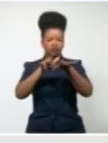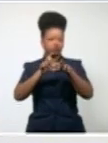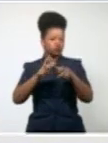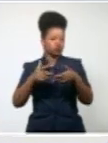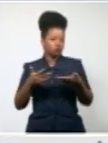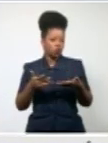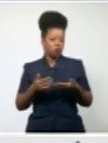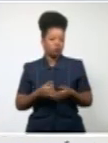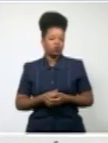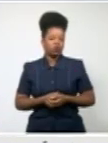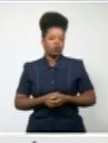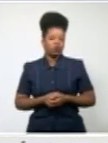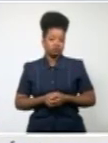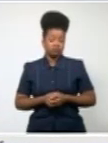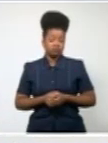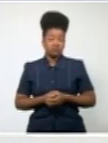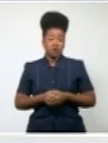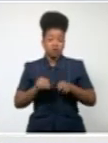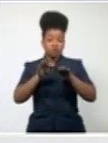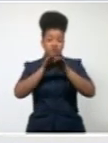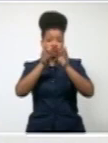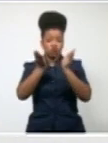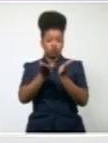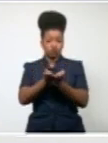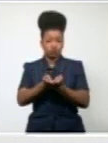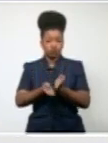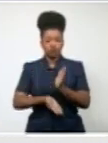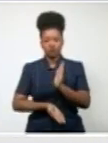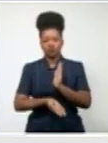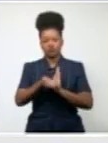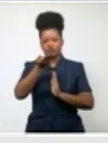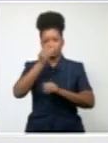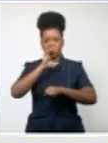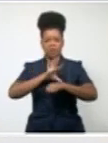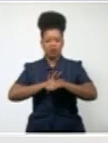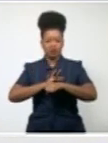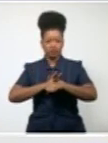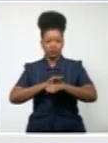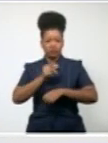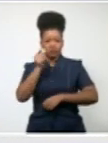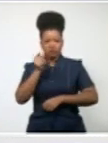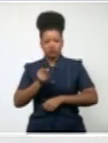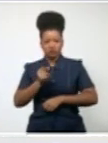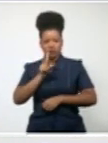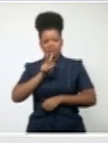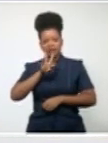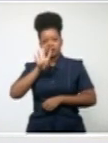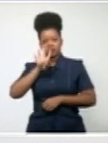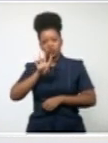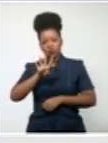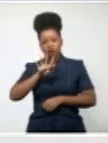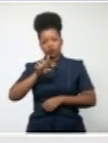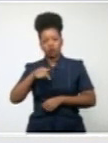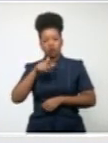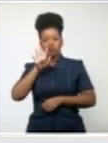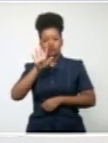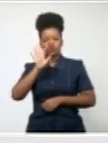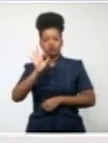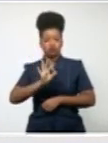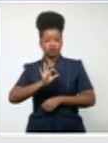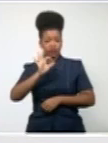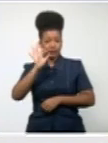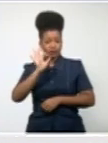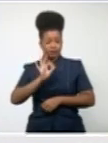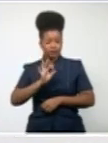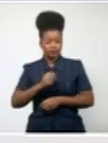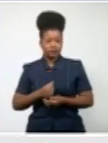pandemic, despite the fact that much is already known about the transmission of this disease, the number of cases worldwide